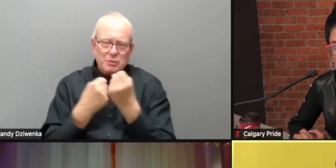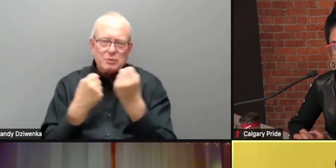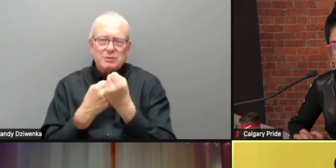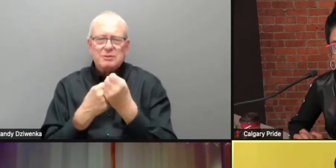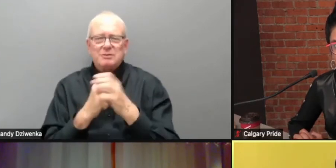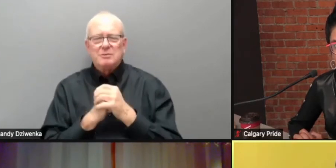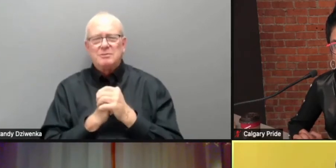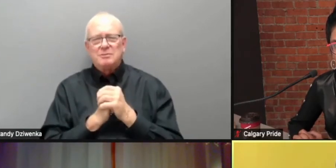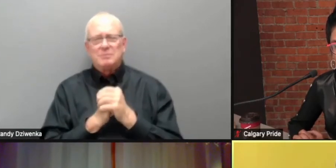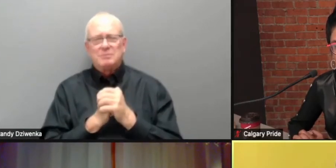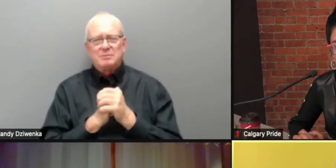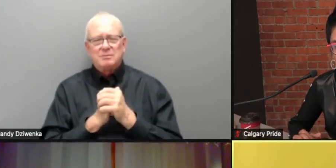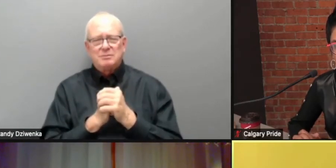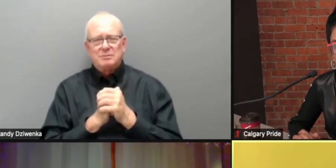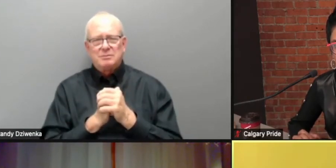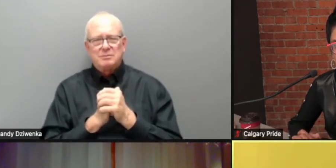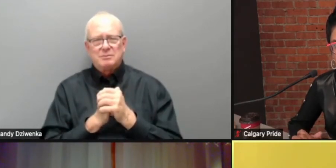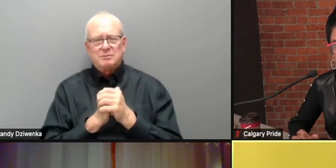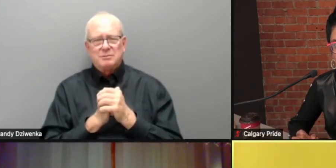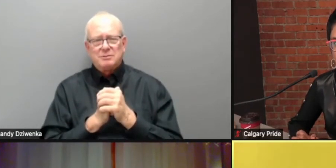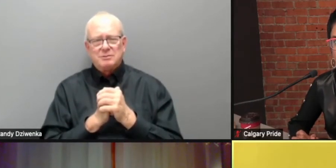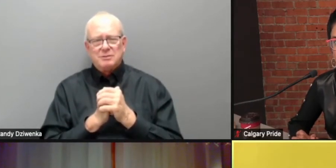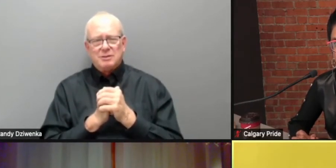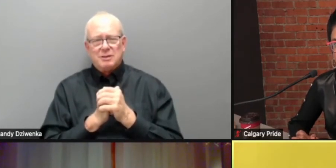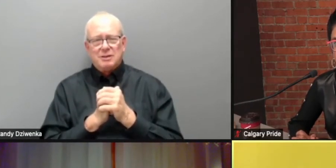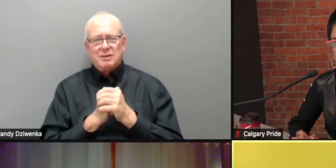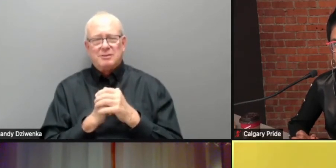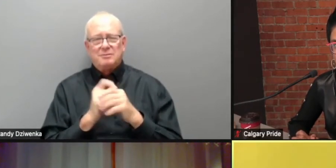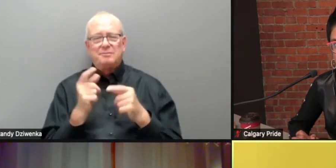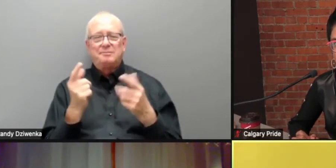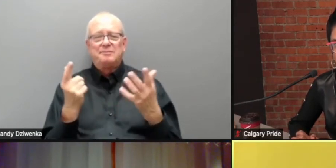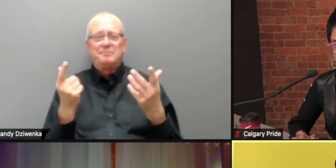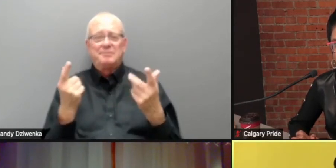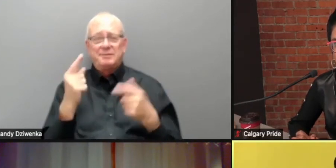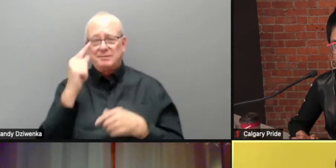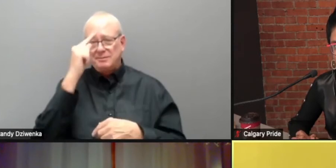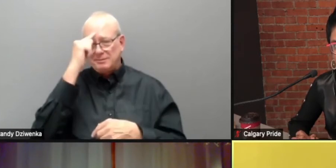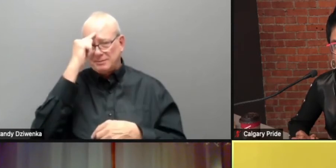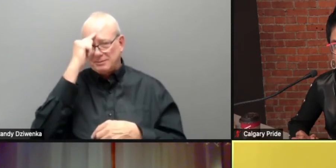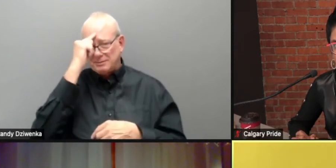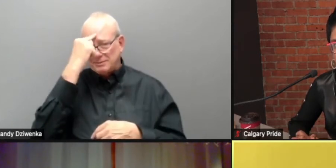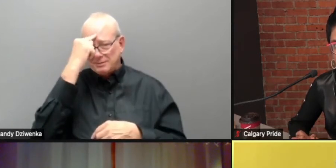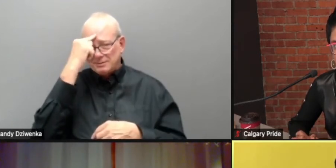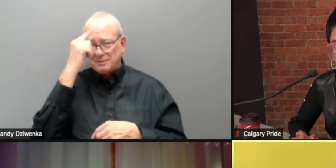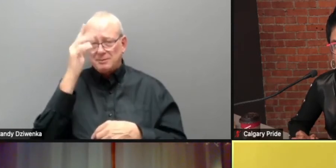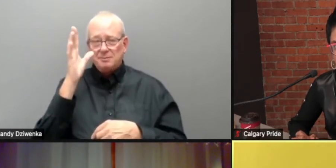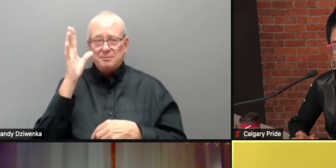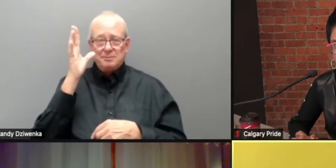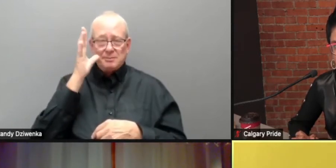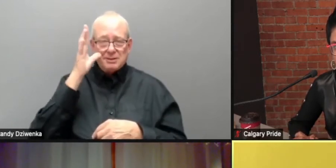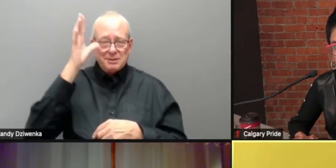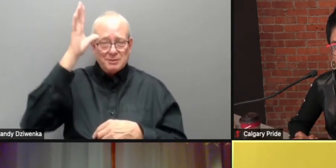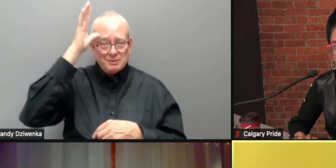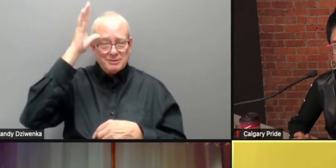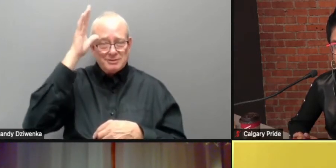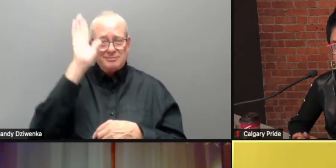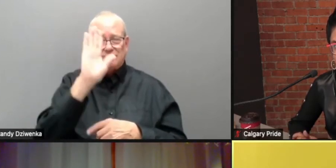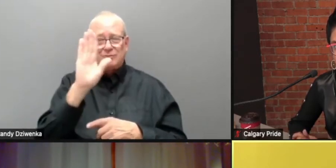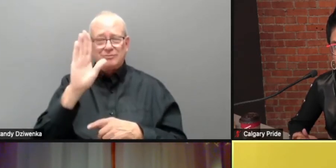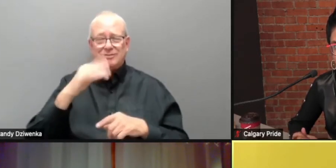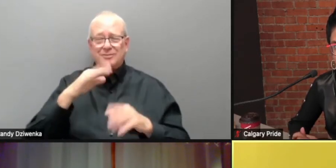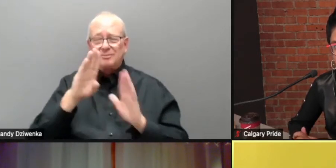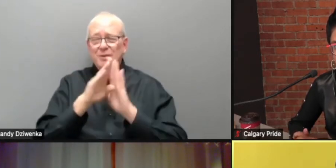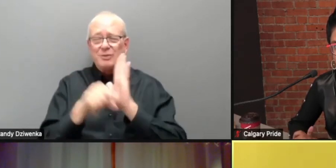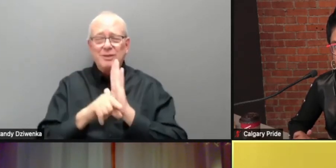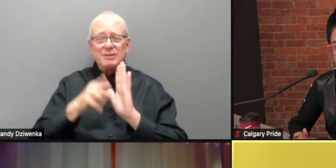are fortunate to have parents from all backgrounds, from all religions, from all castes, and from all states of India. So if you want